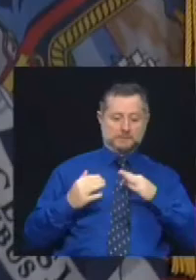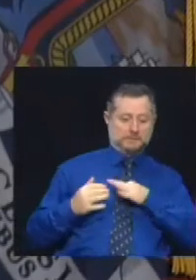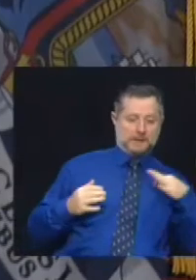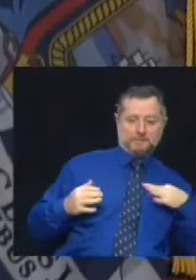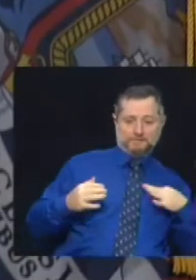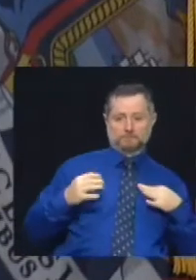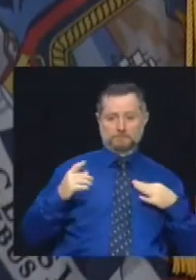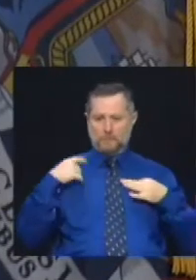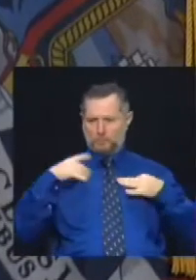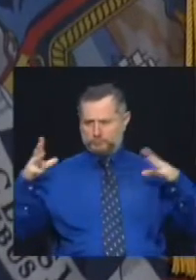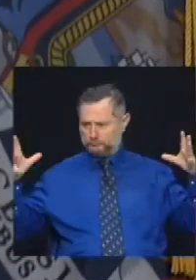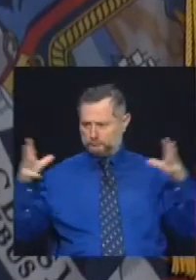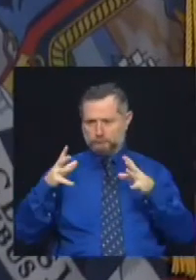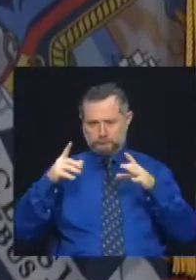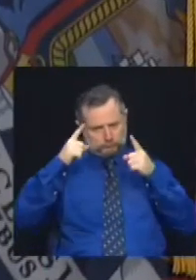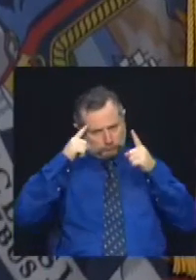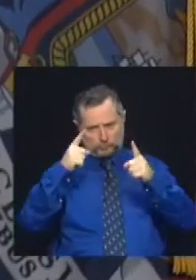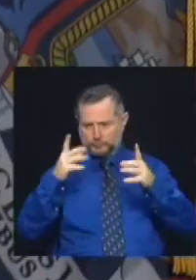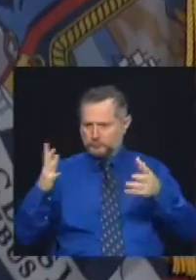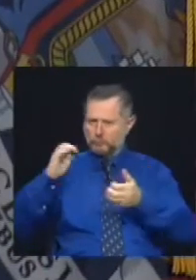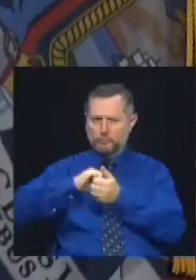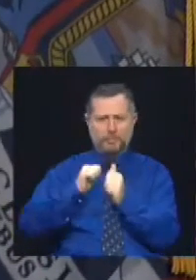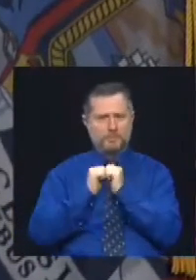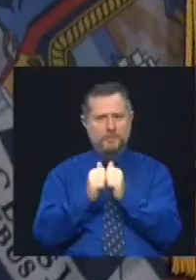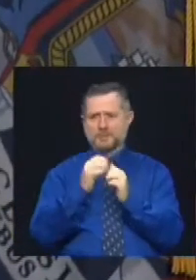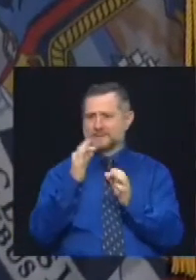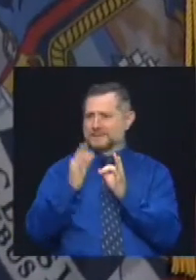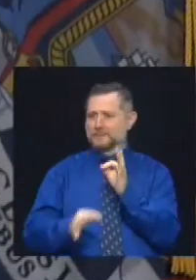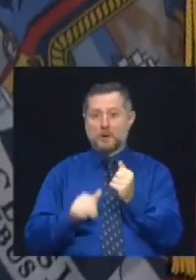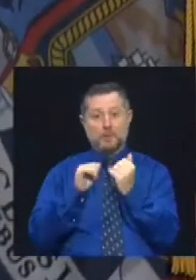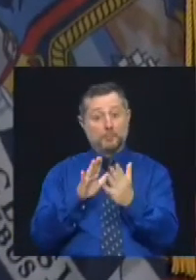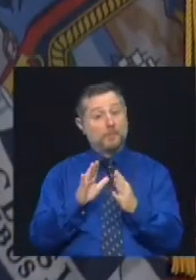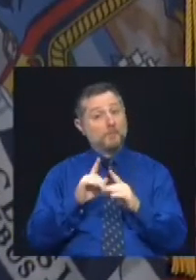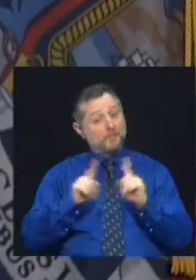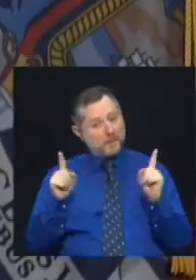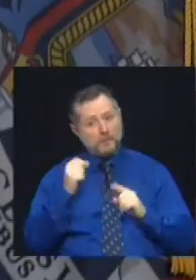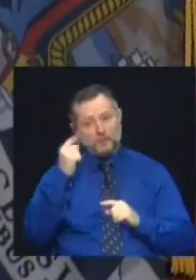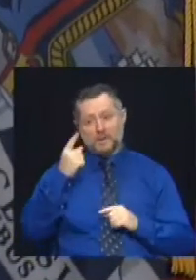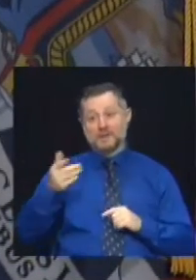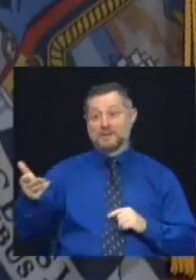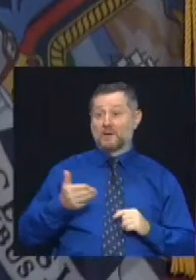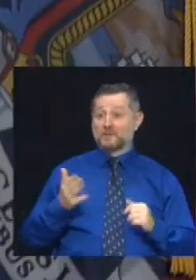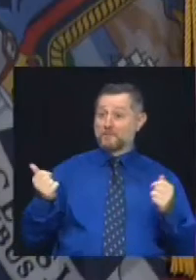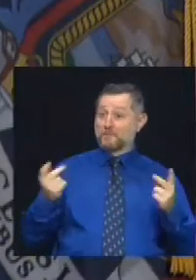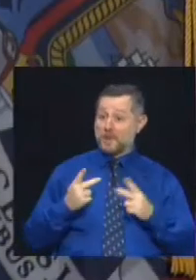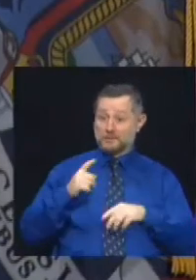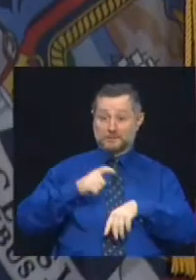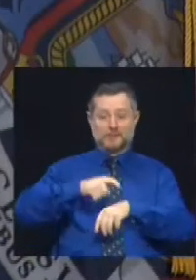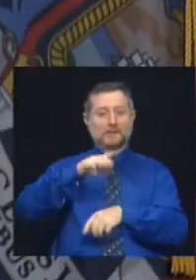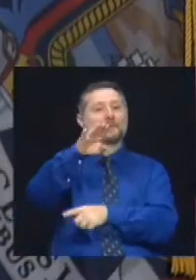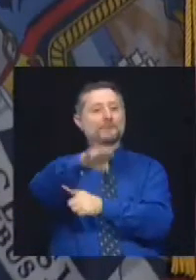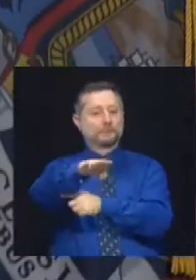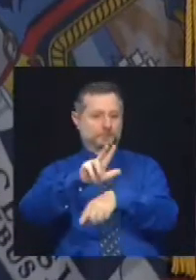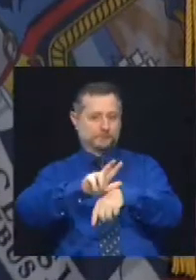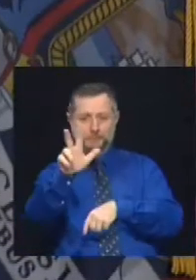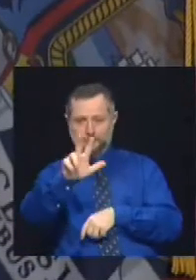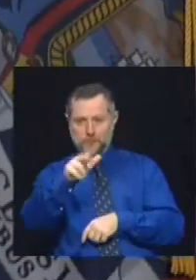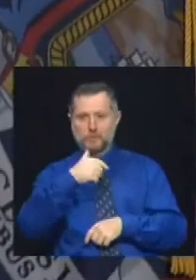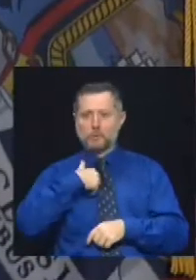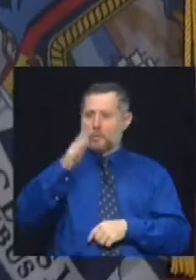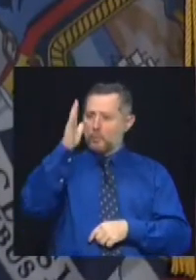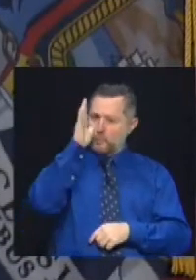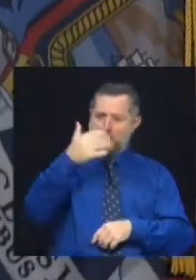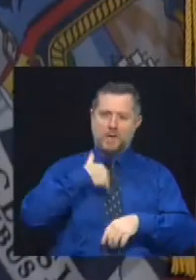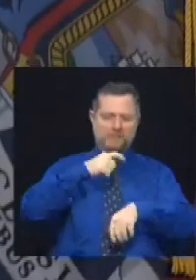just a simple approach. It's what I've always done. But if I can invite you back later this afternoon at 3:00, I'll have a chance to address more thoroughly